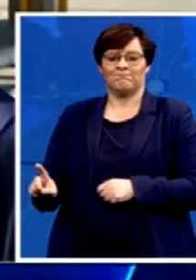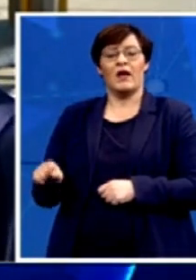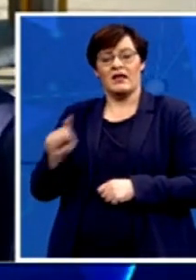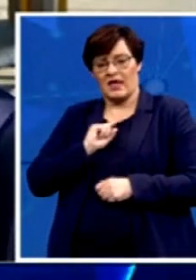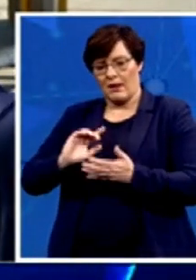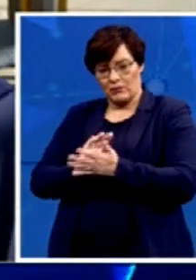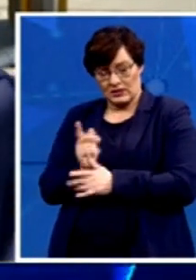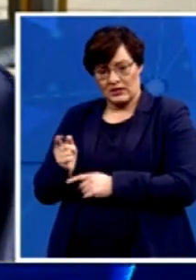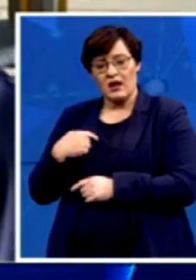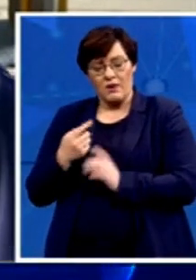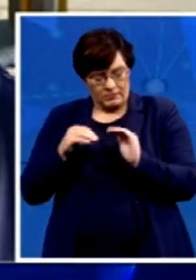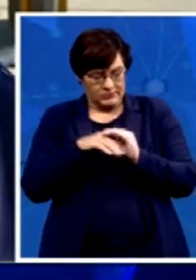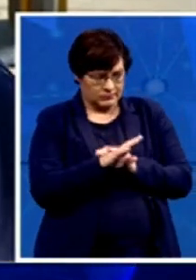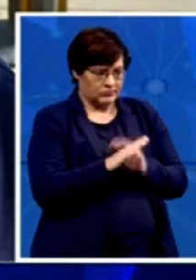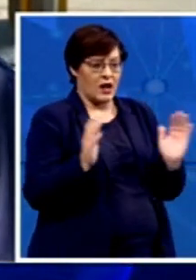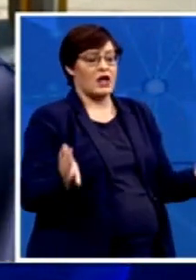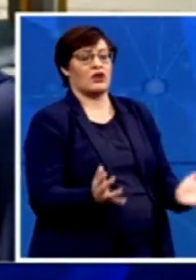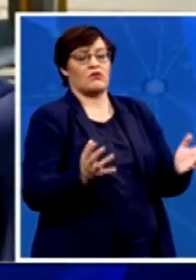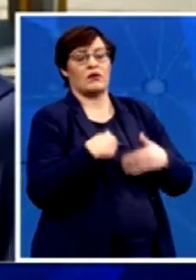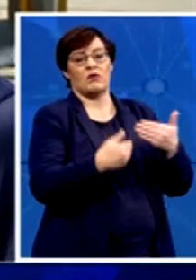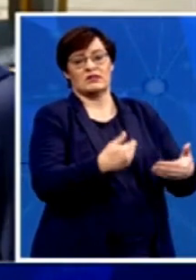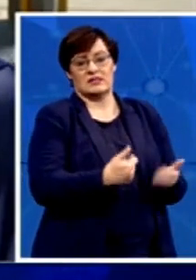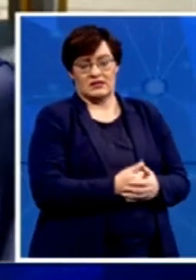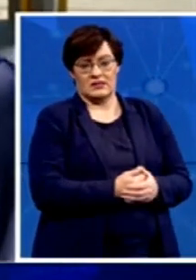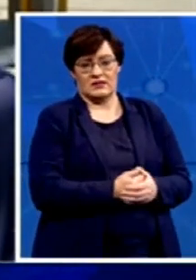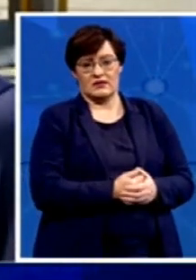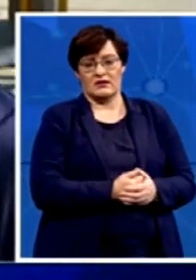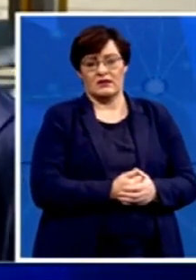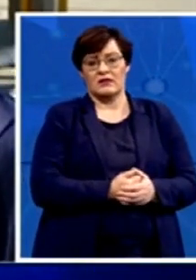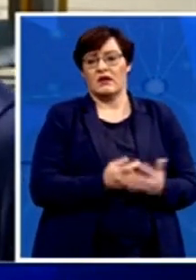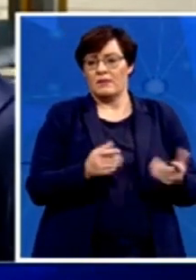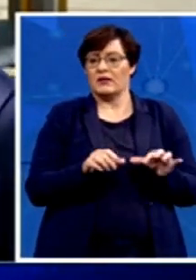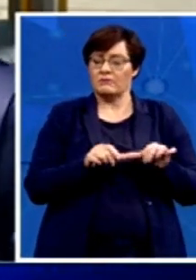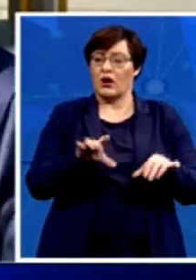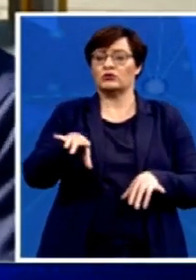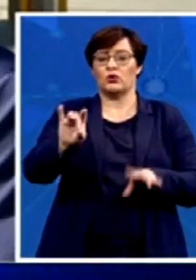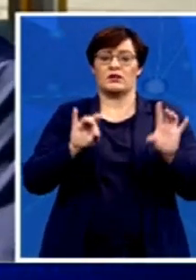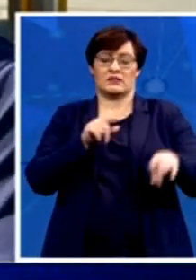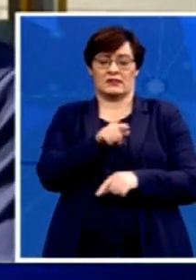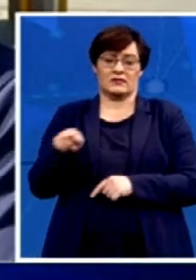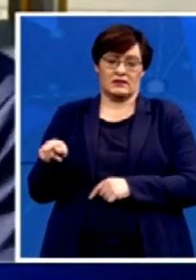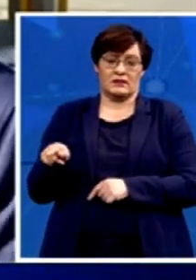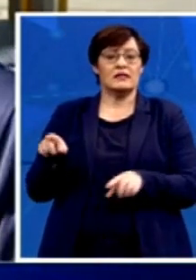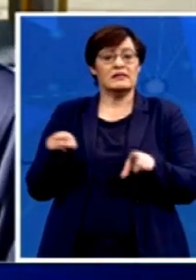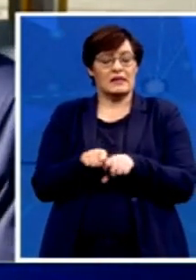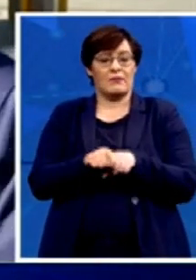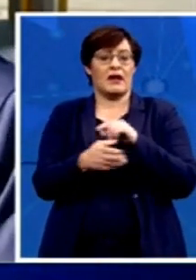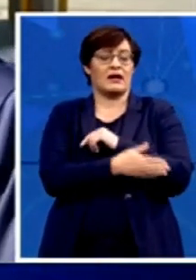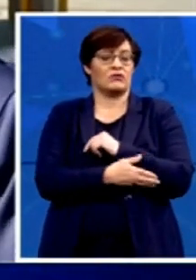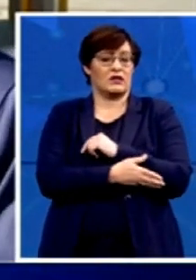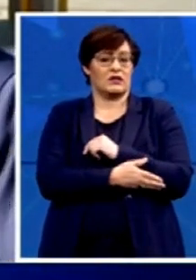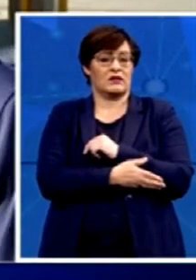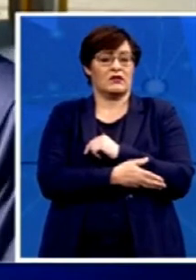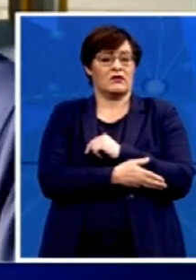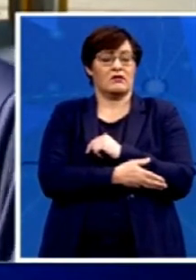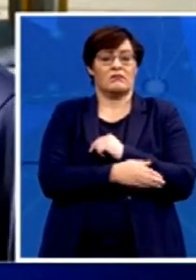encouragement and persuasive measures, and it should remain a choice. As even in the country, we are not yet forced to take the vaccine.